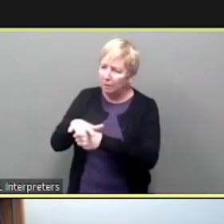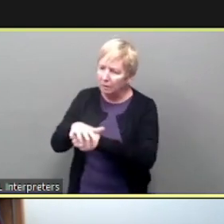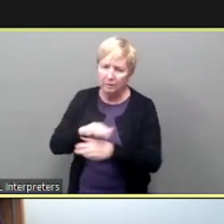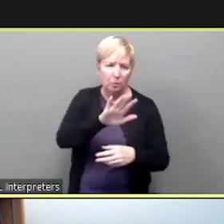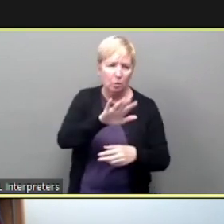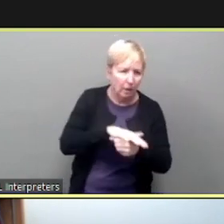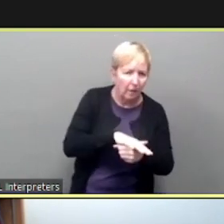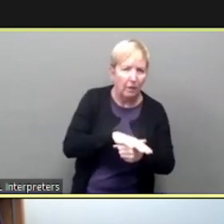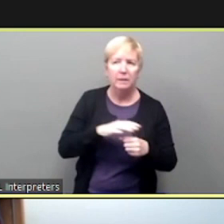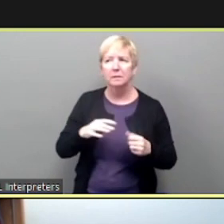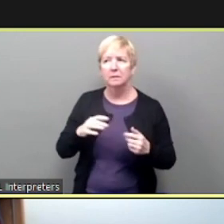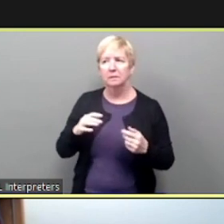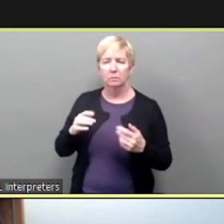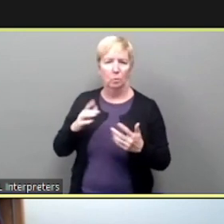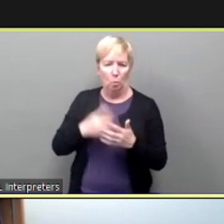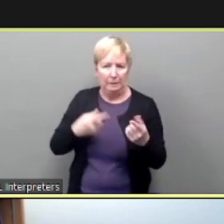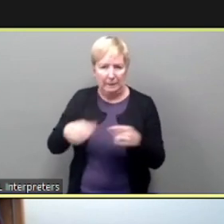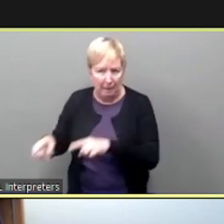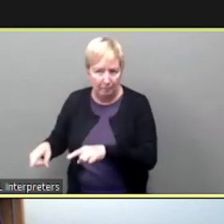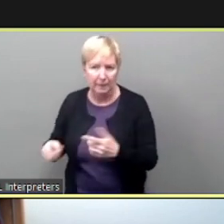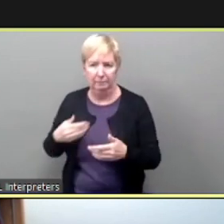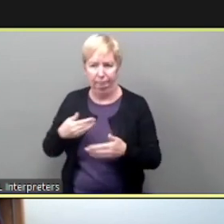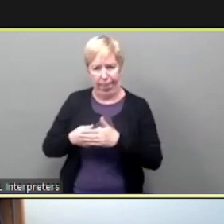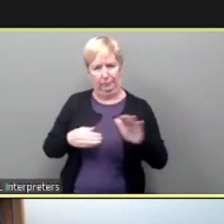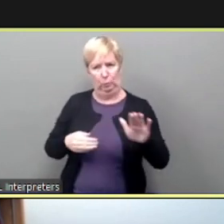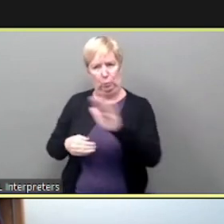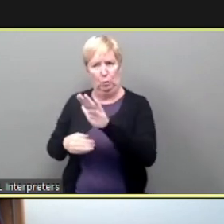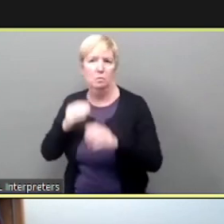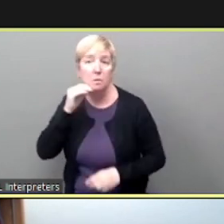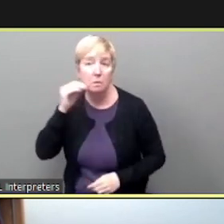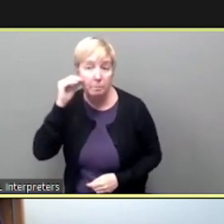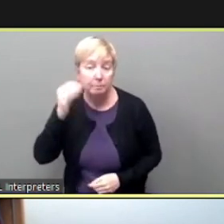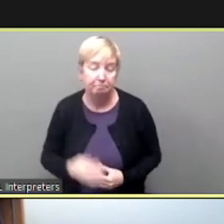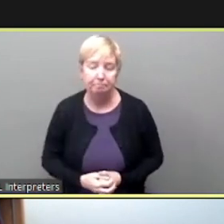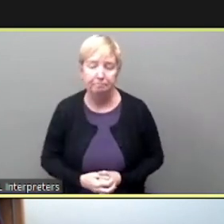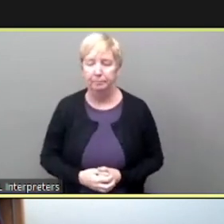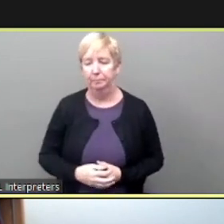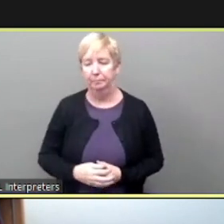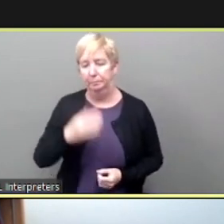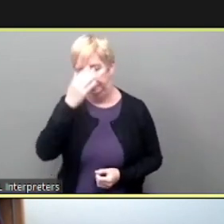happening in the region where they live. Next slide.